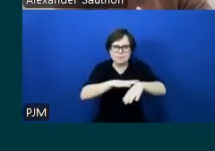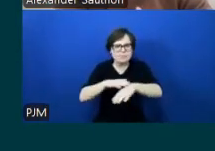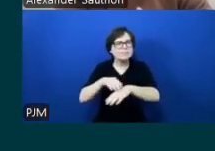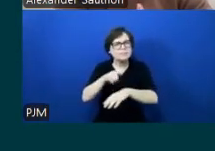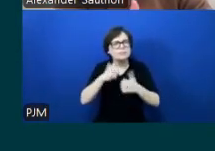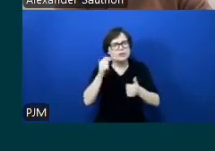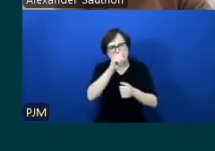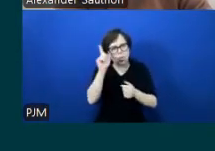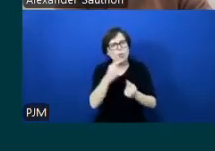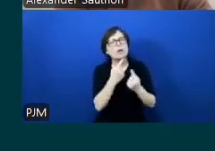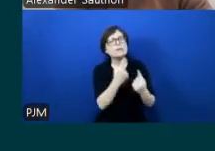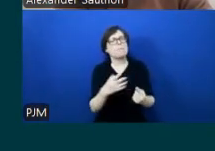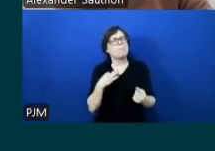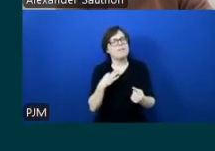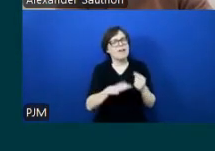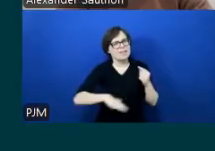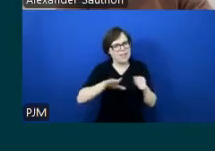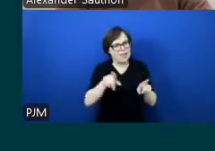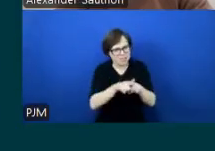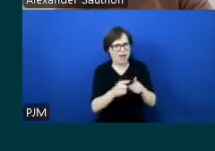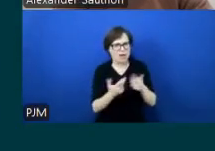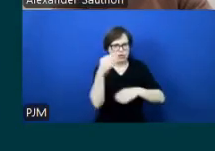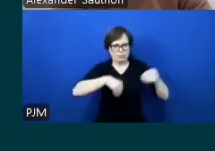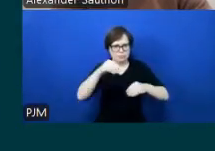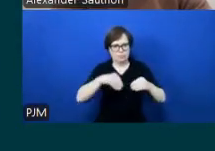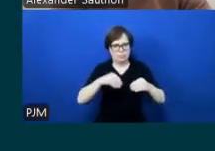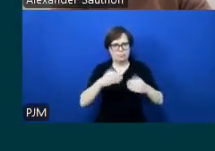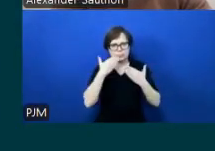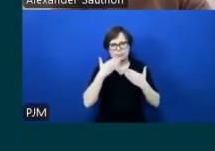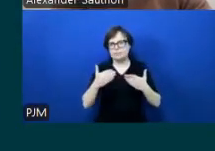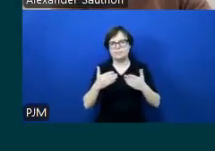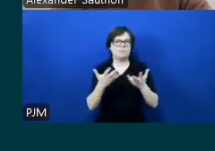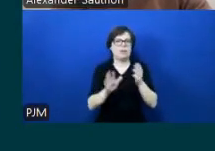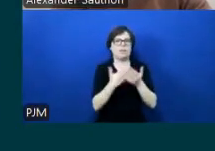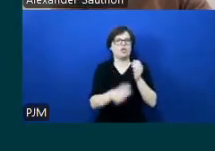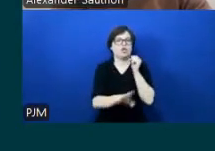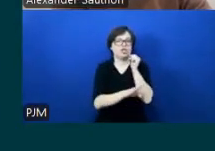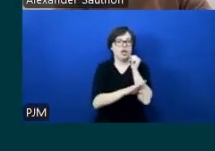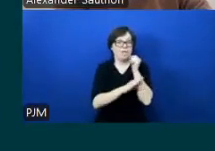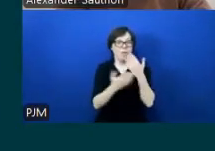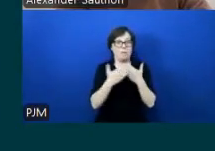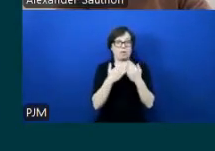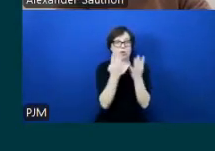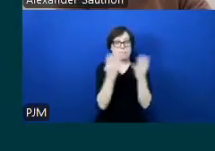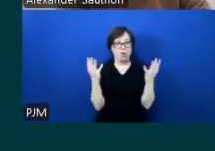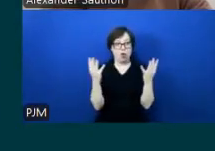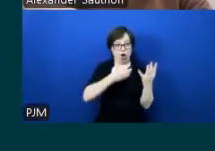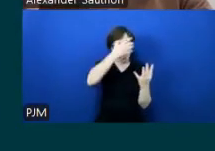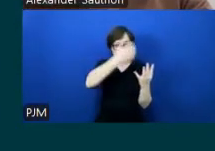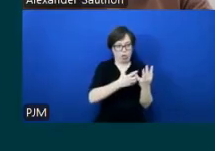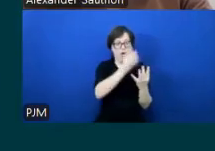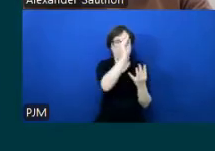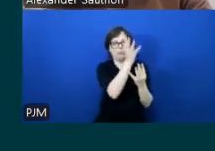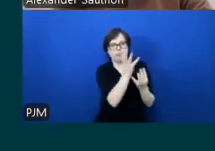the public street space. For example, a tree that would just be close to a fence of a house or of a property, and it would